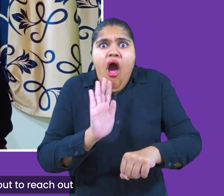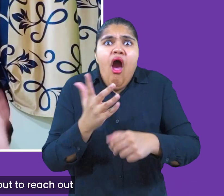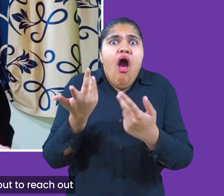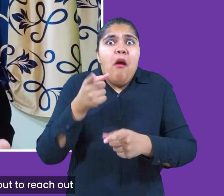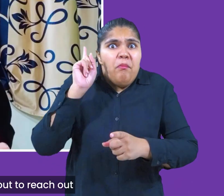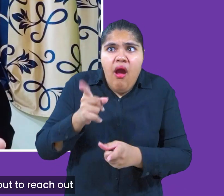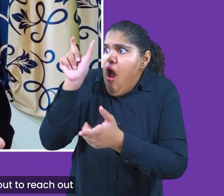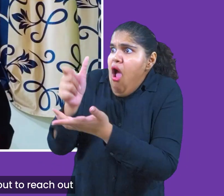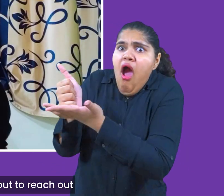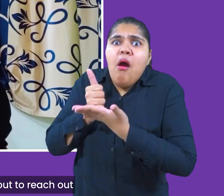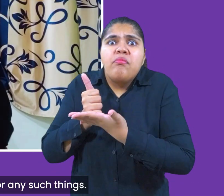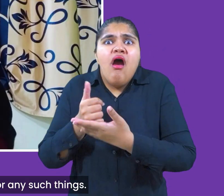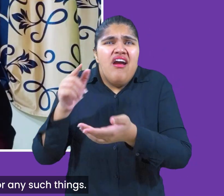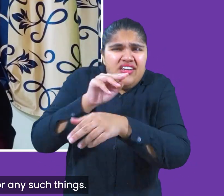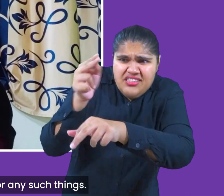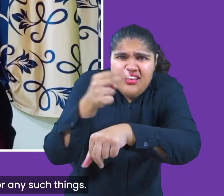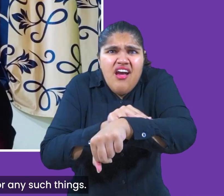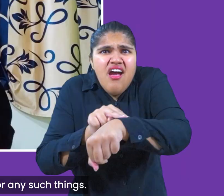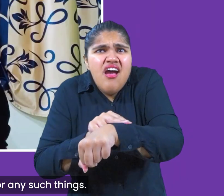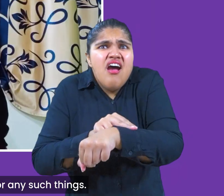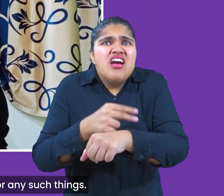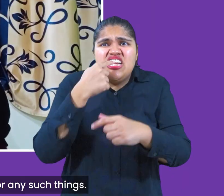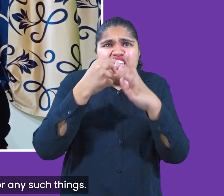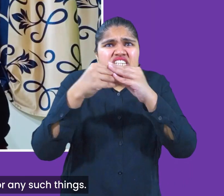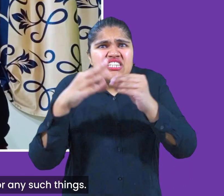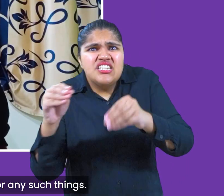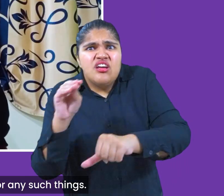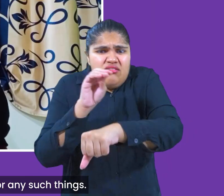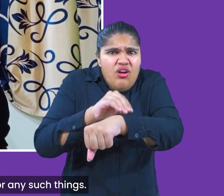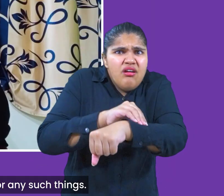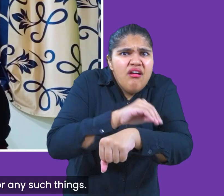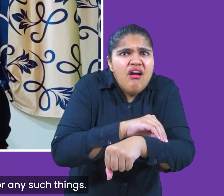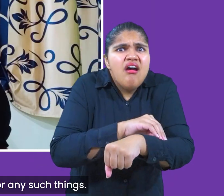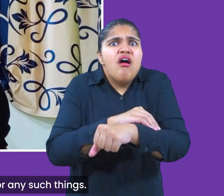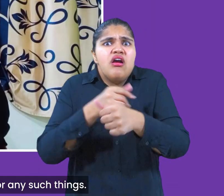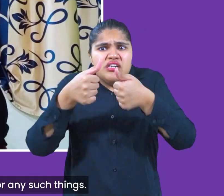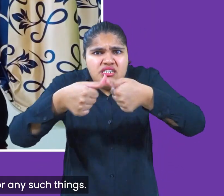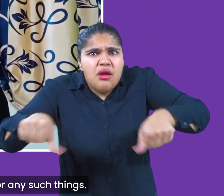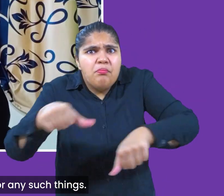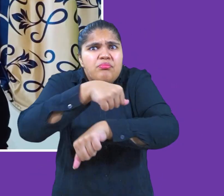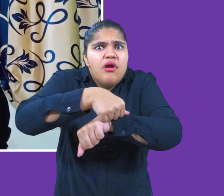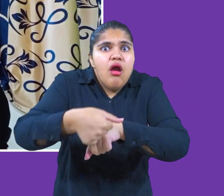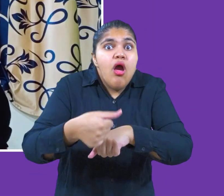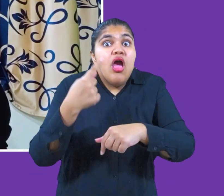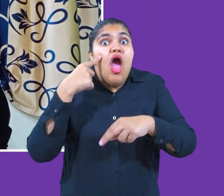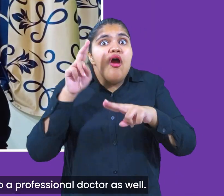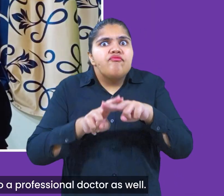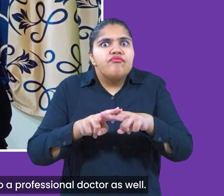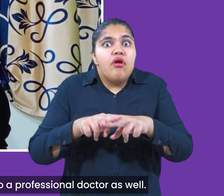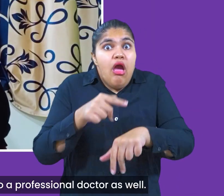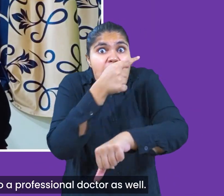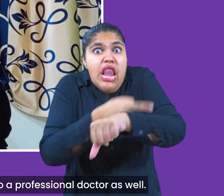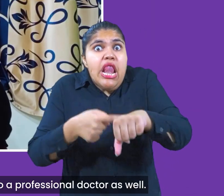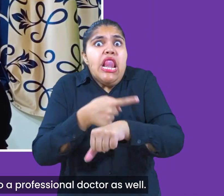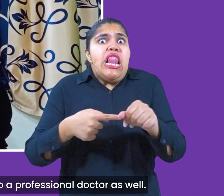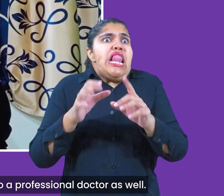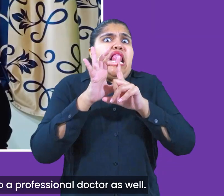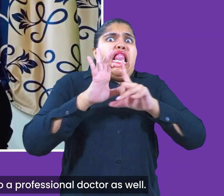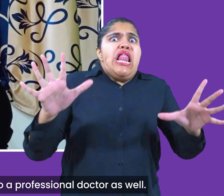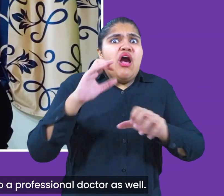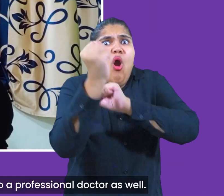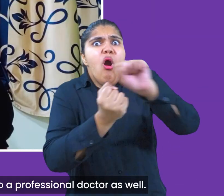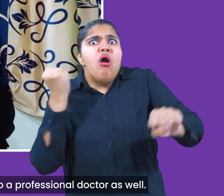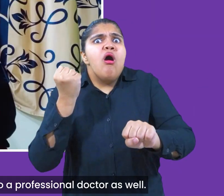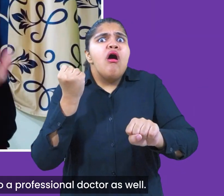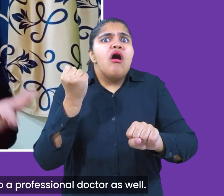may reach out to first aid, or we use band-aid or any such things, right? Or if it is too